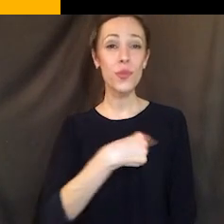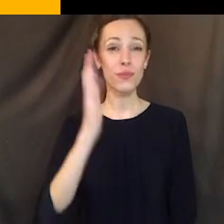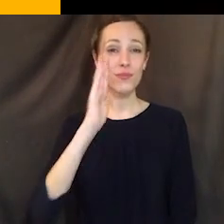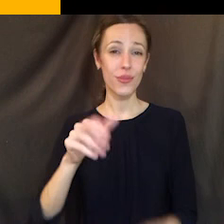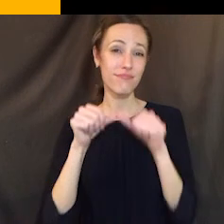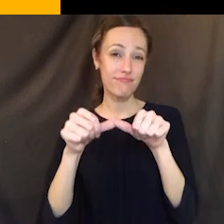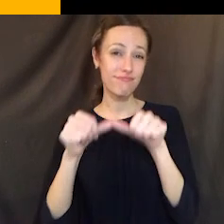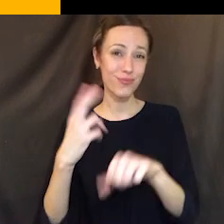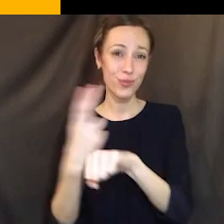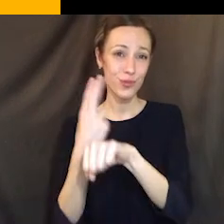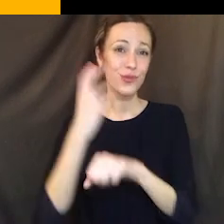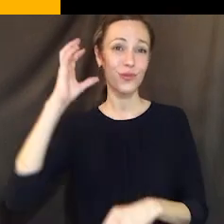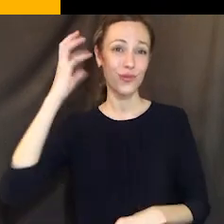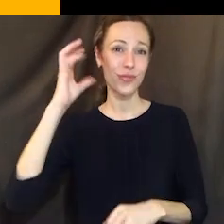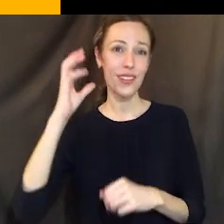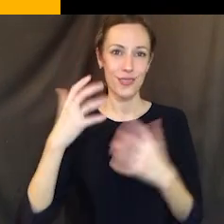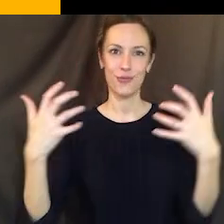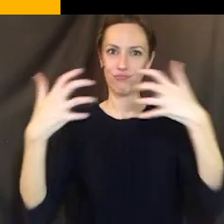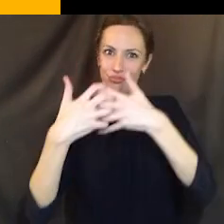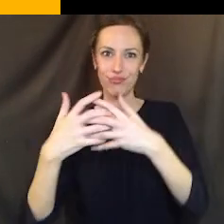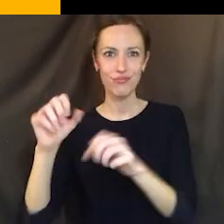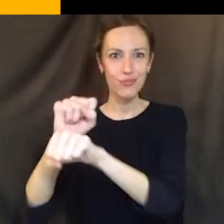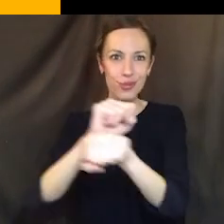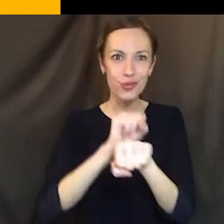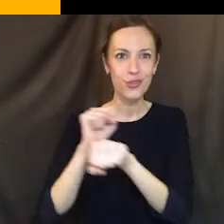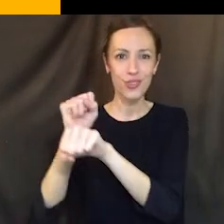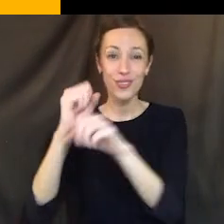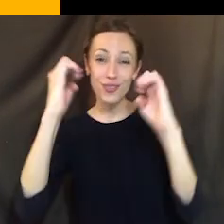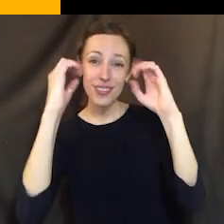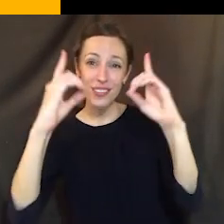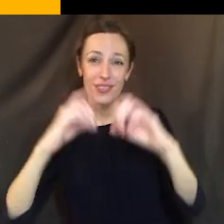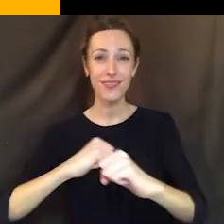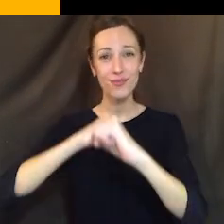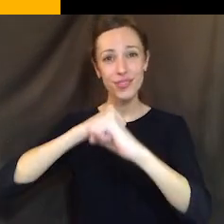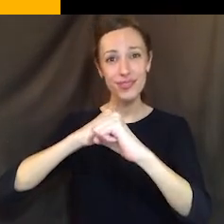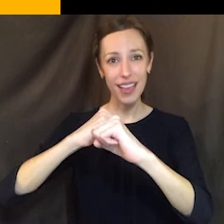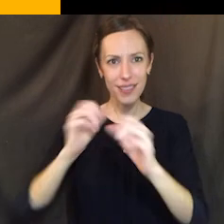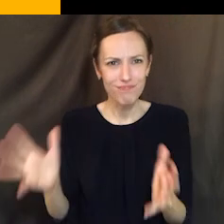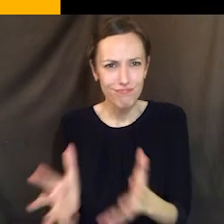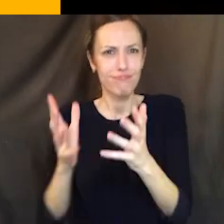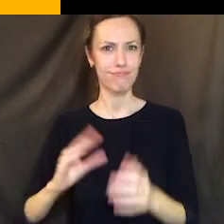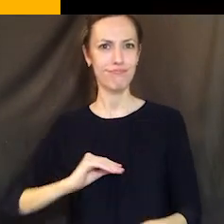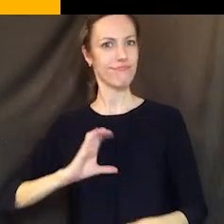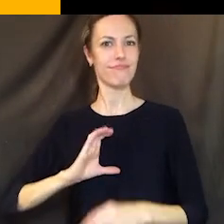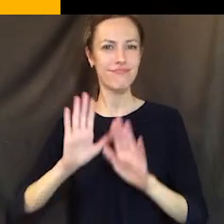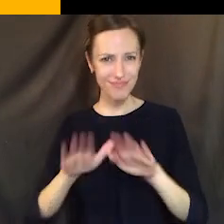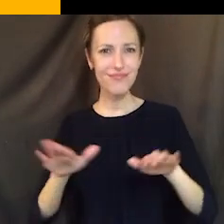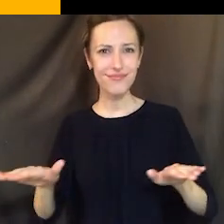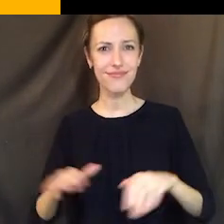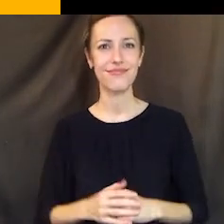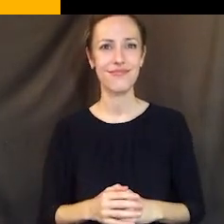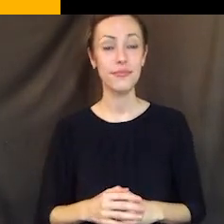We will continue to use radio to complement efforts to educate, protect, and empower children. The proven advantage is the wide